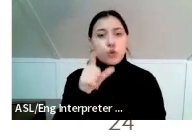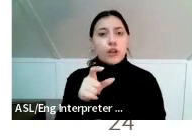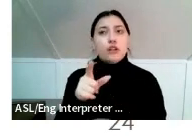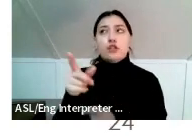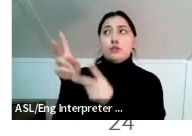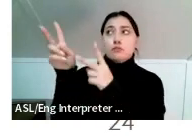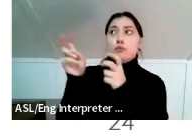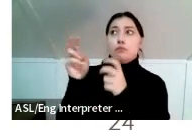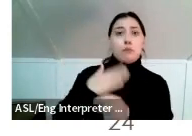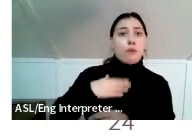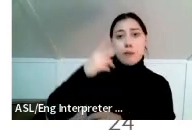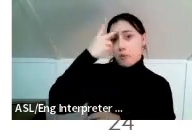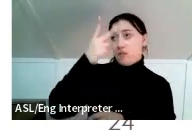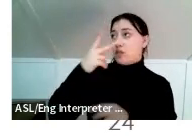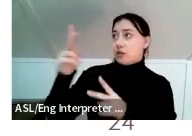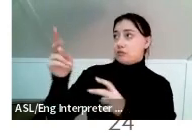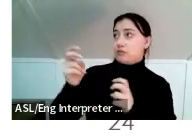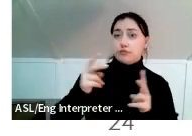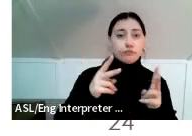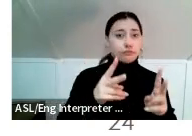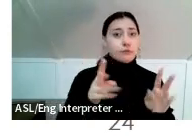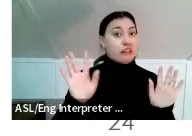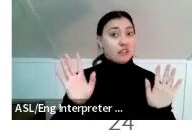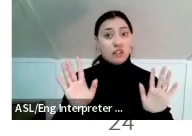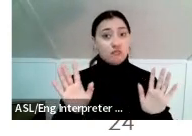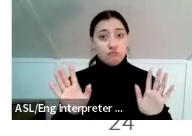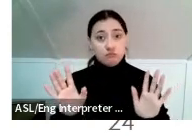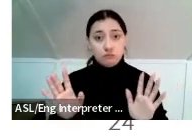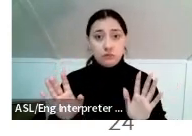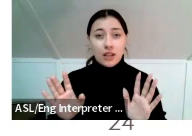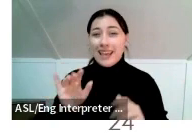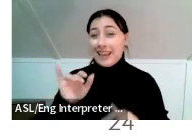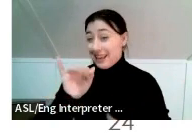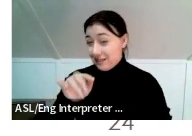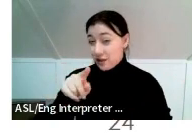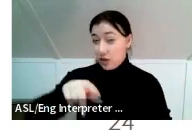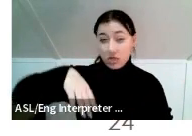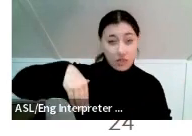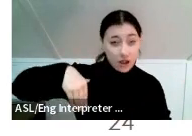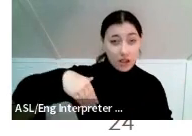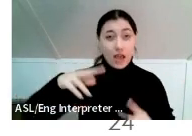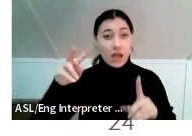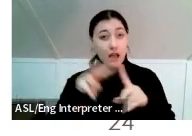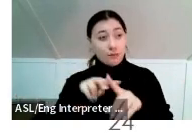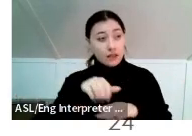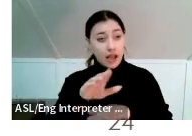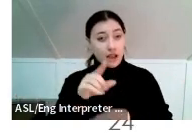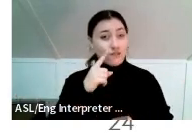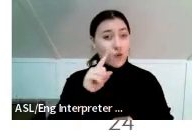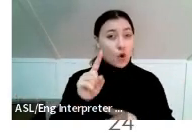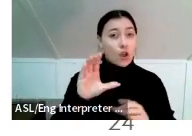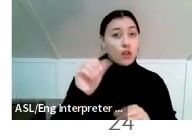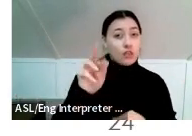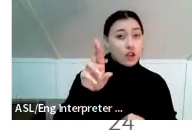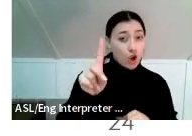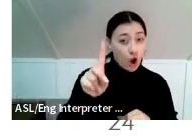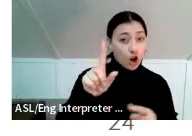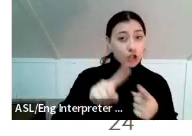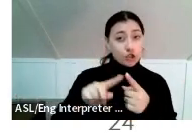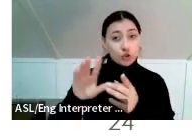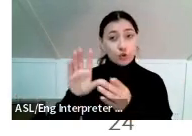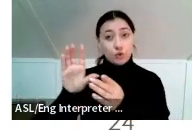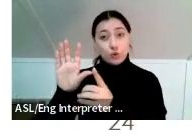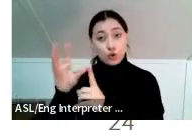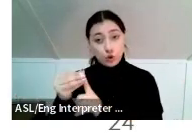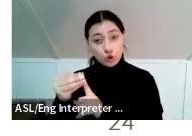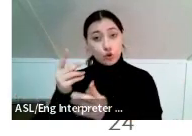profile. If you have not yet applied to either participate in the Card to Culture program, or you haven't done